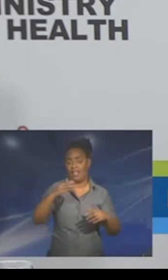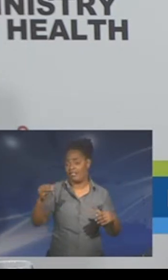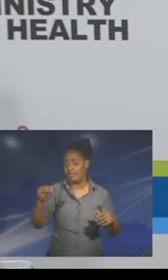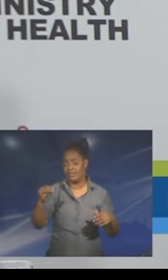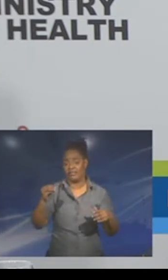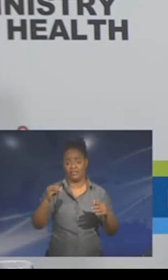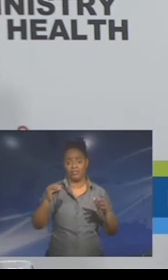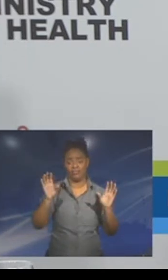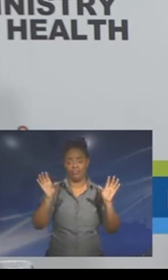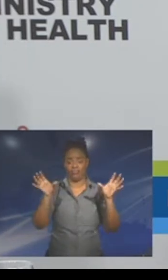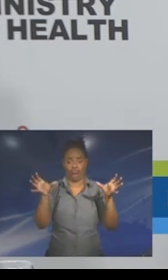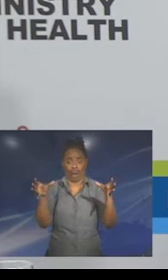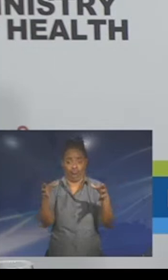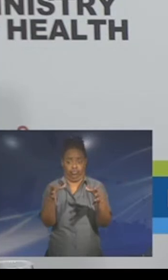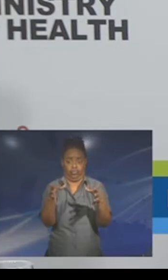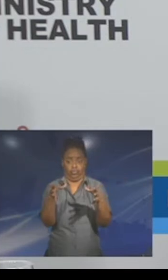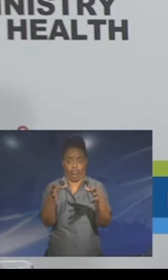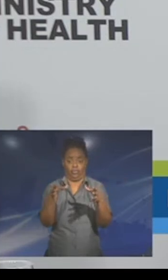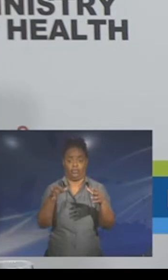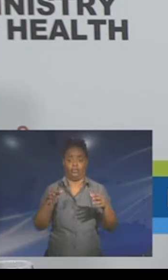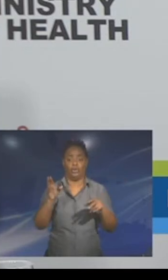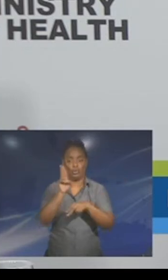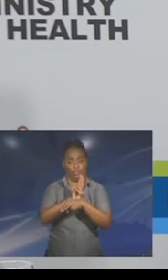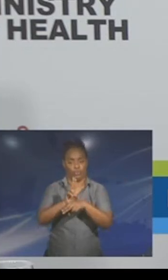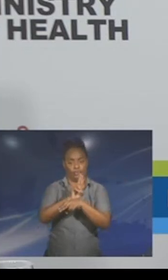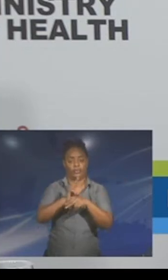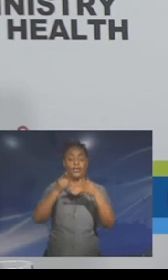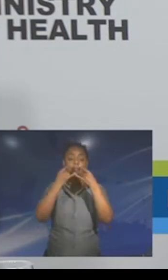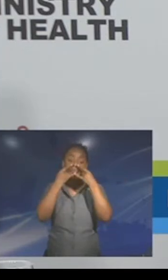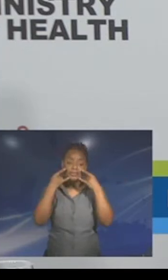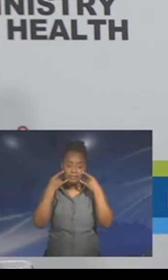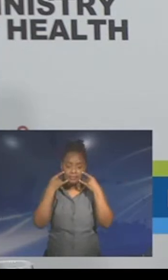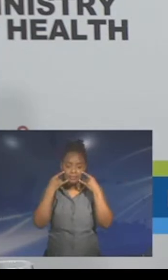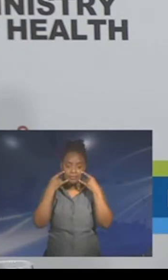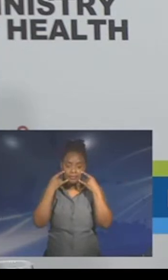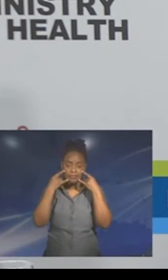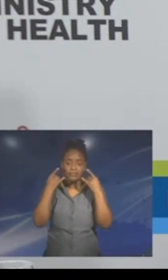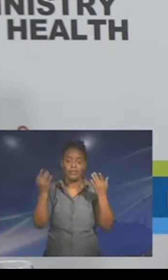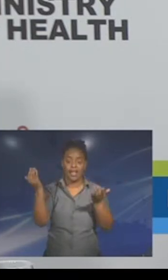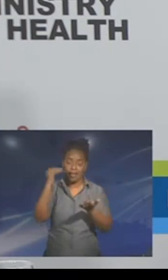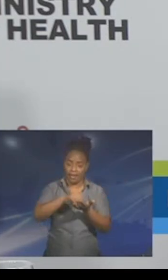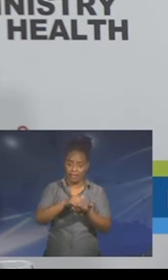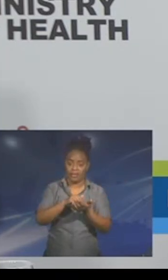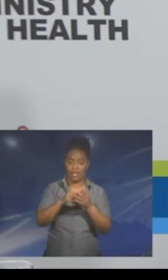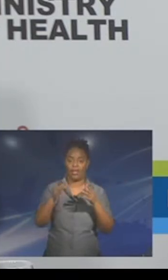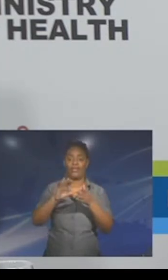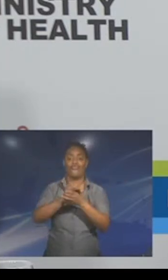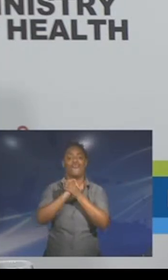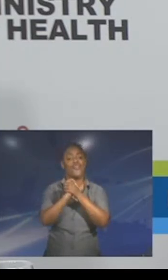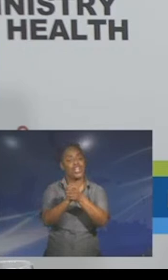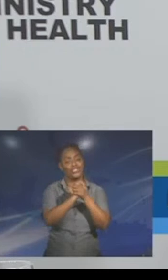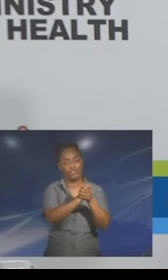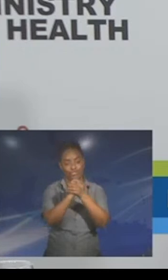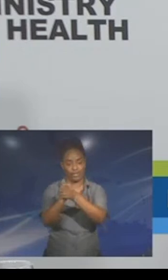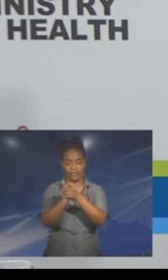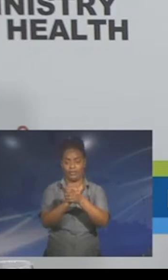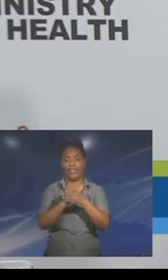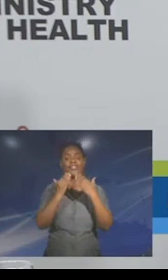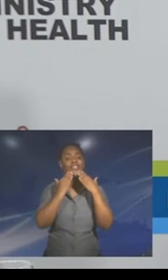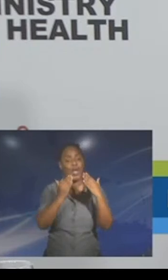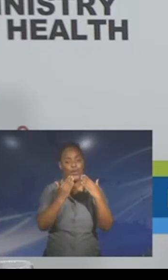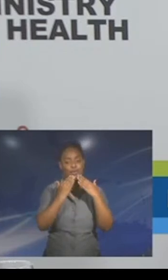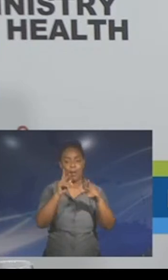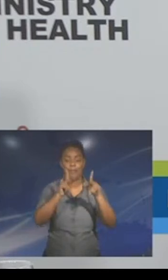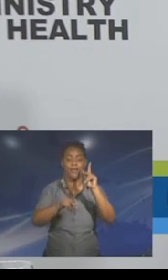gathering. Do your risk analysis, and again, I want to congratulate and thank Trinidad